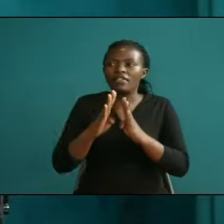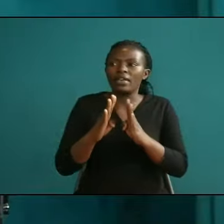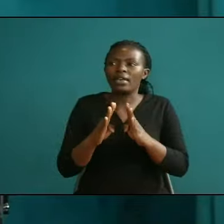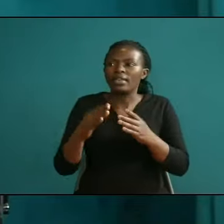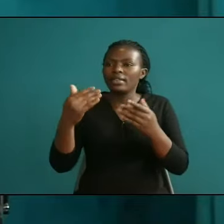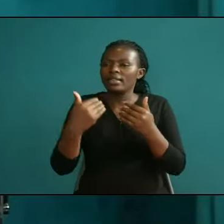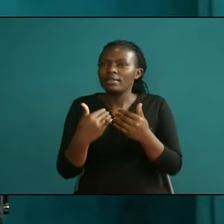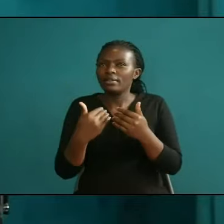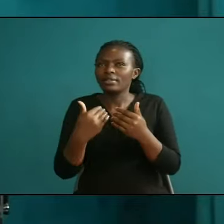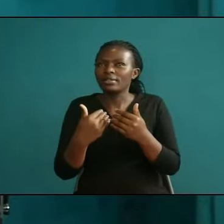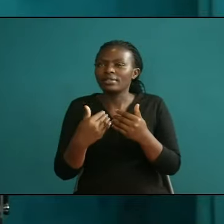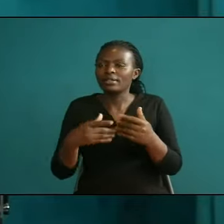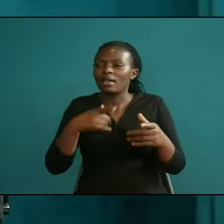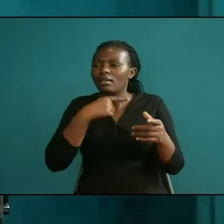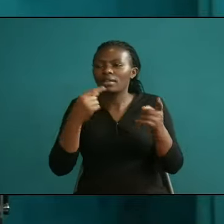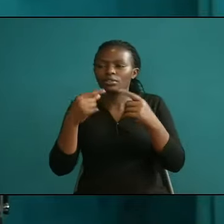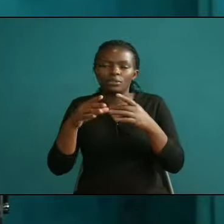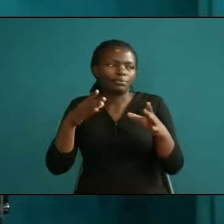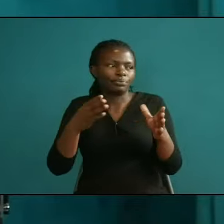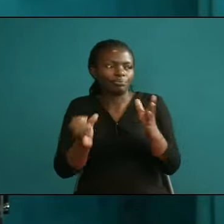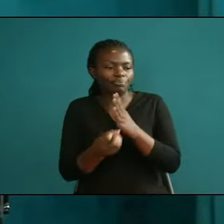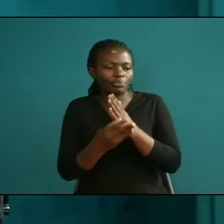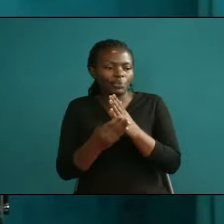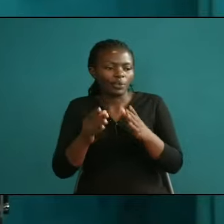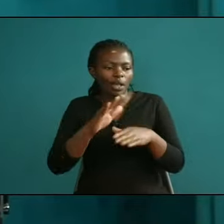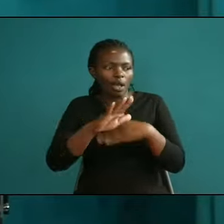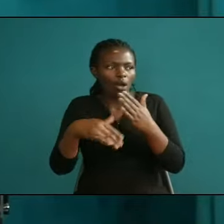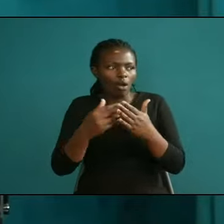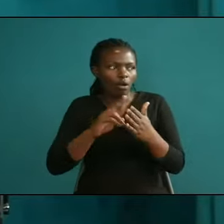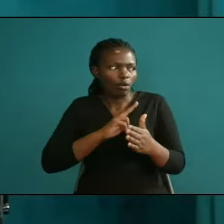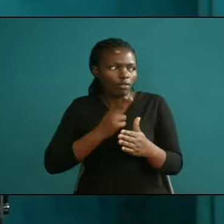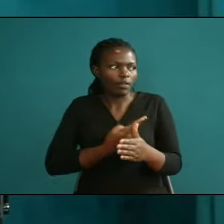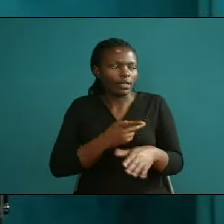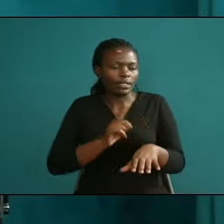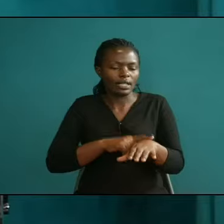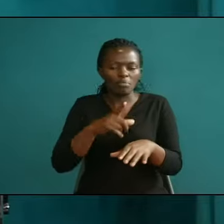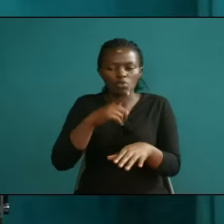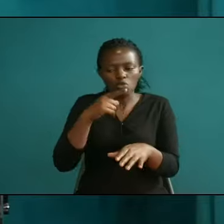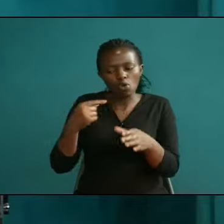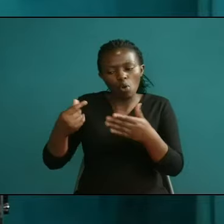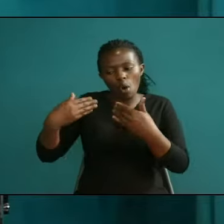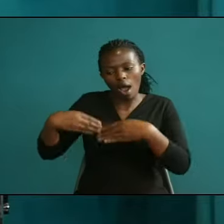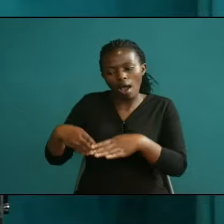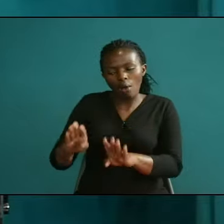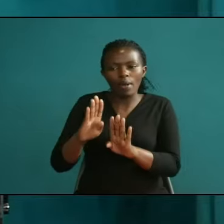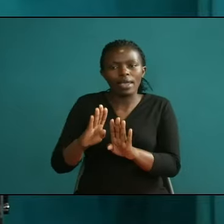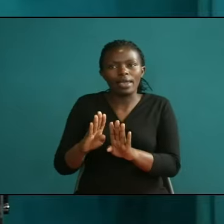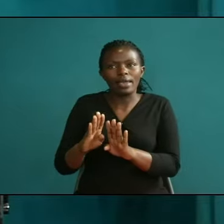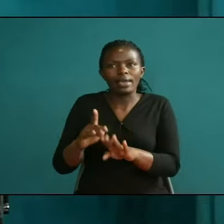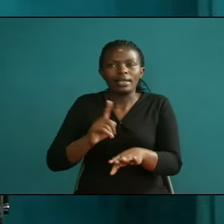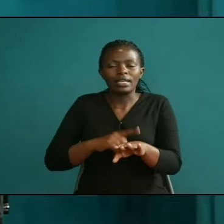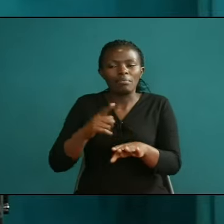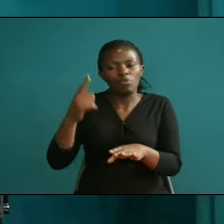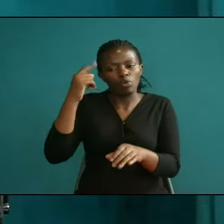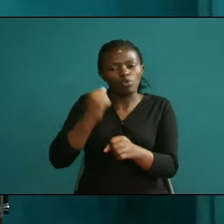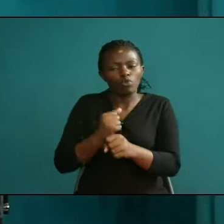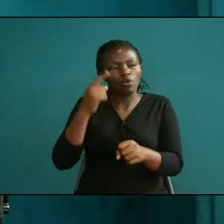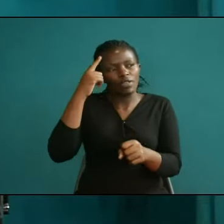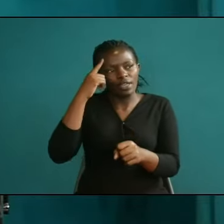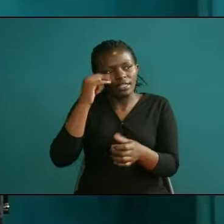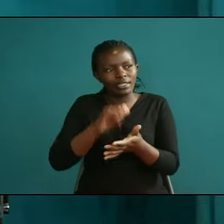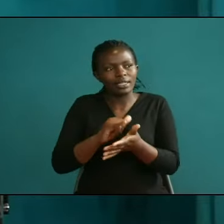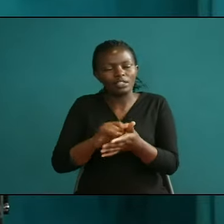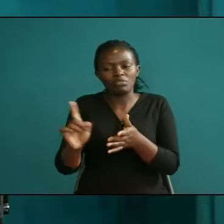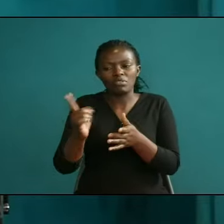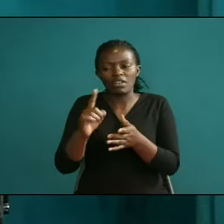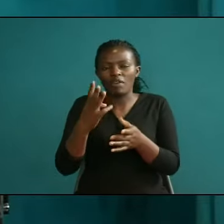just like to encourage each one of us that we may go astray. We may do things that we never thought or like we